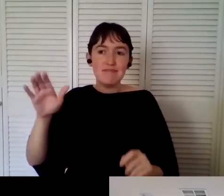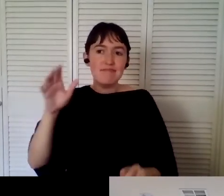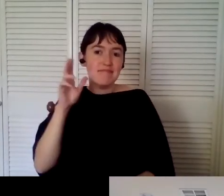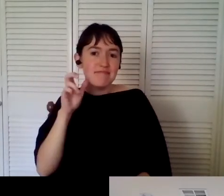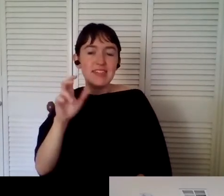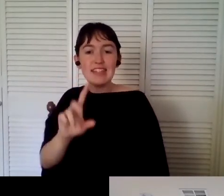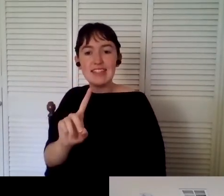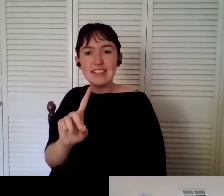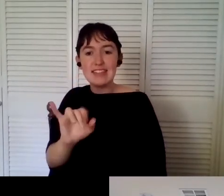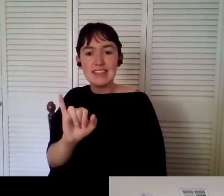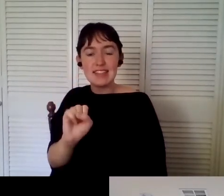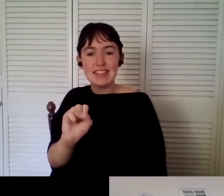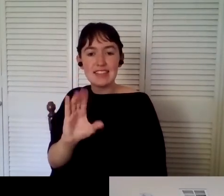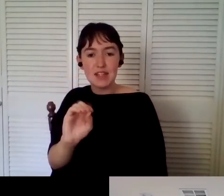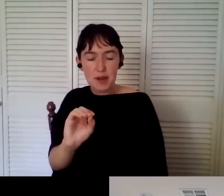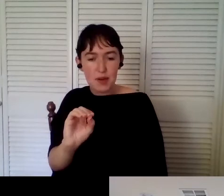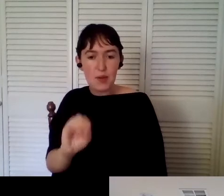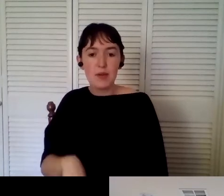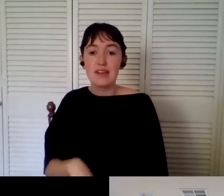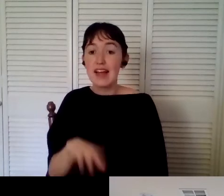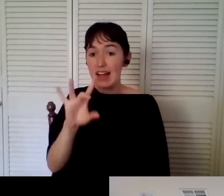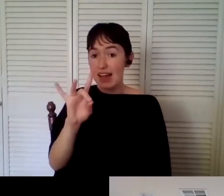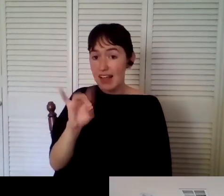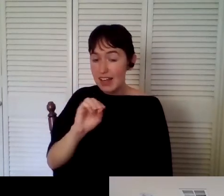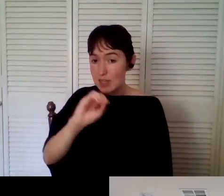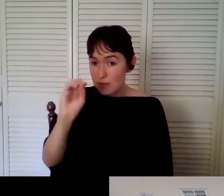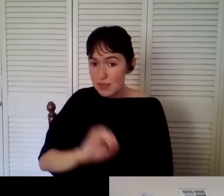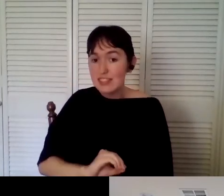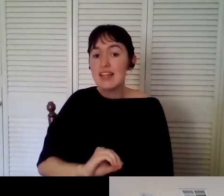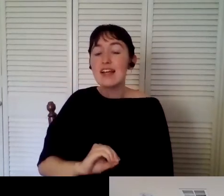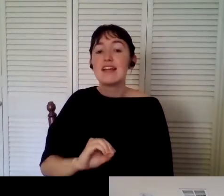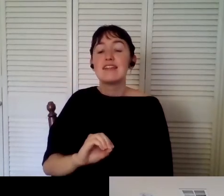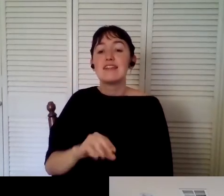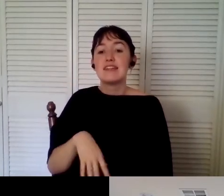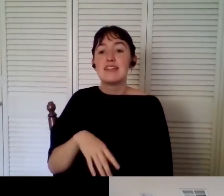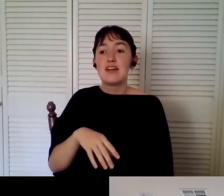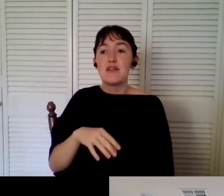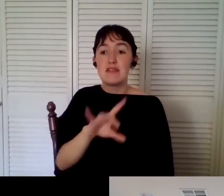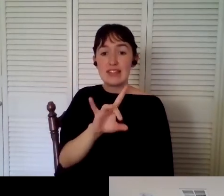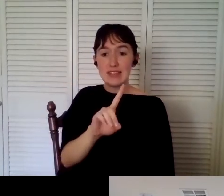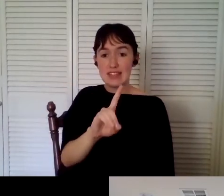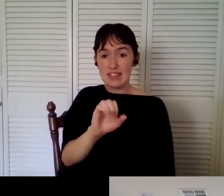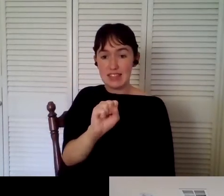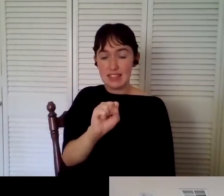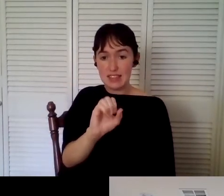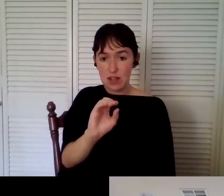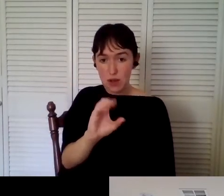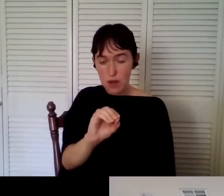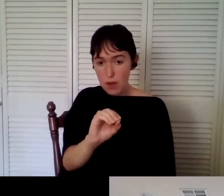80+% of disco that people are familiar with when they think about disco only was released between 1977 and